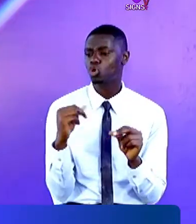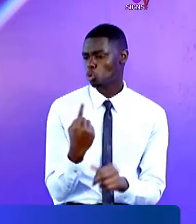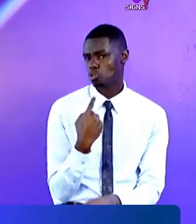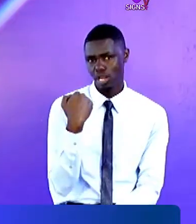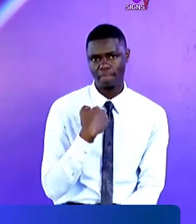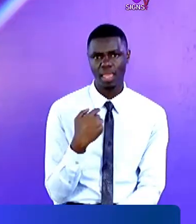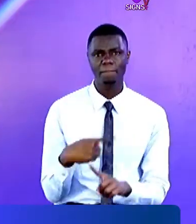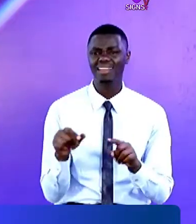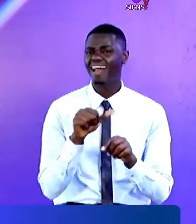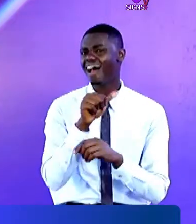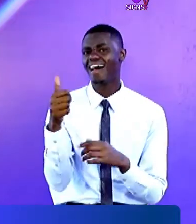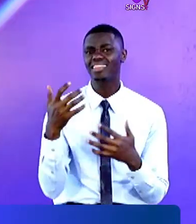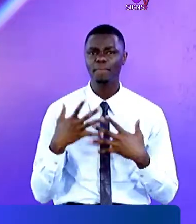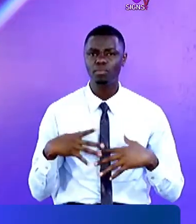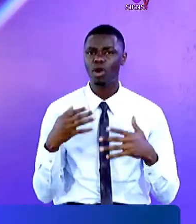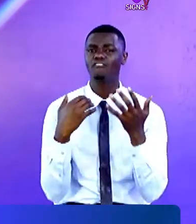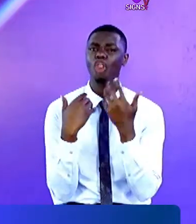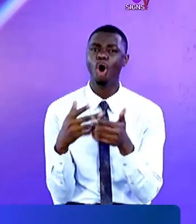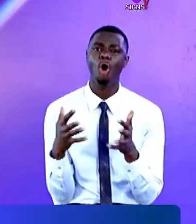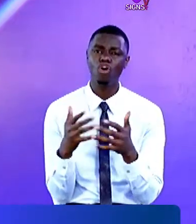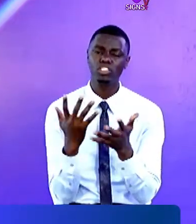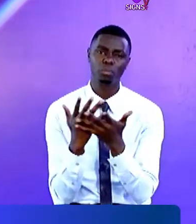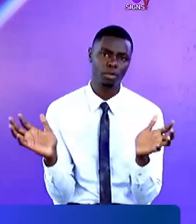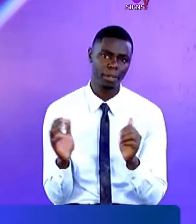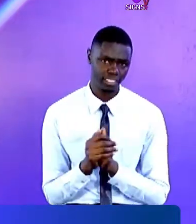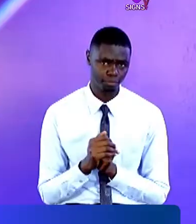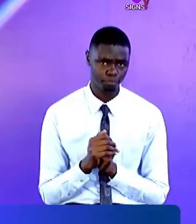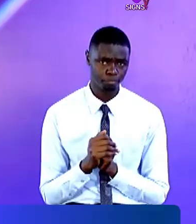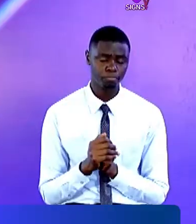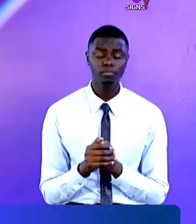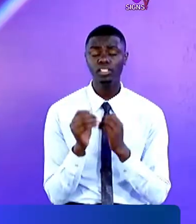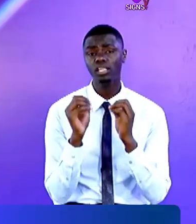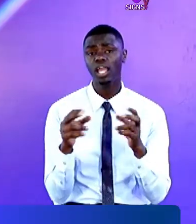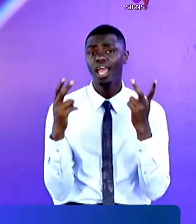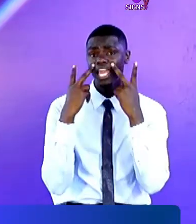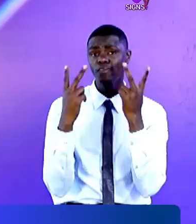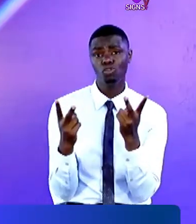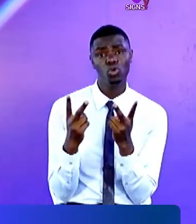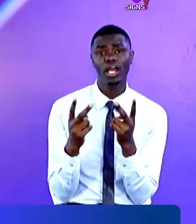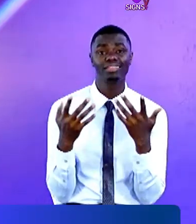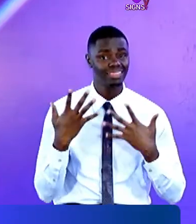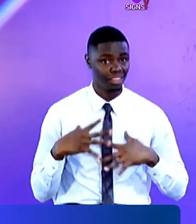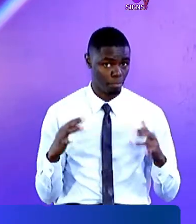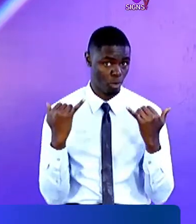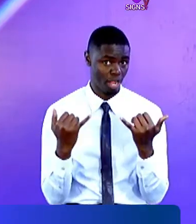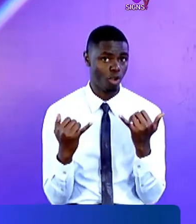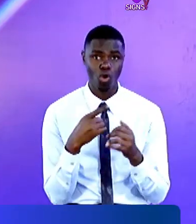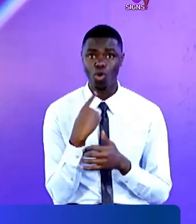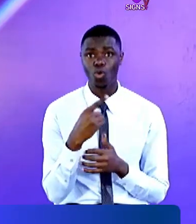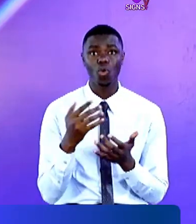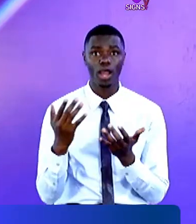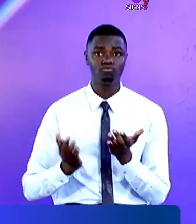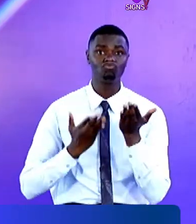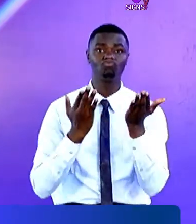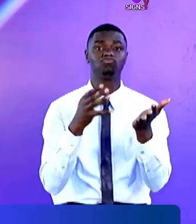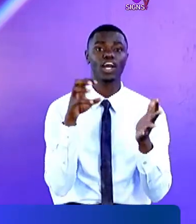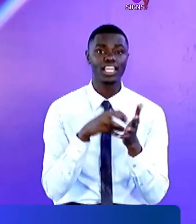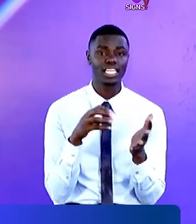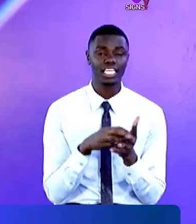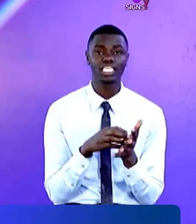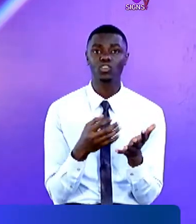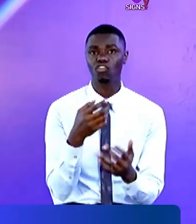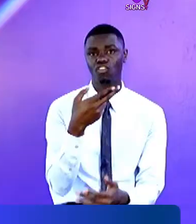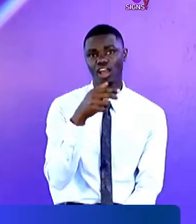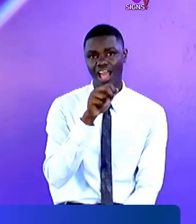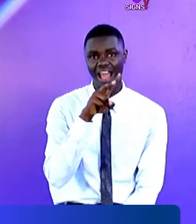lost property in this whole thing. So if you look at the people now who are fronting that case of Wakina